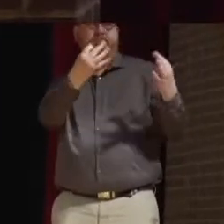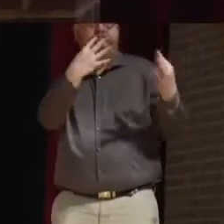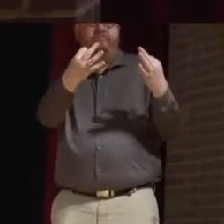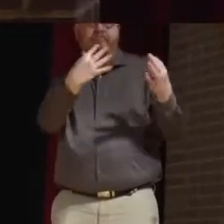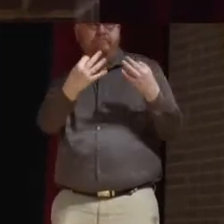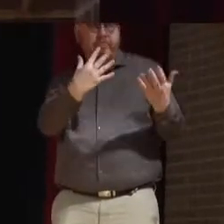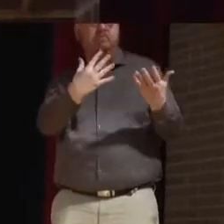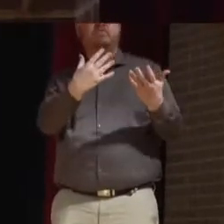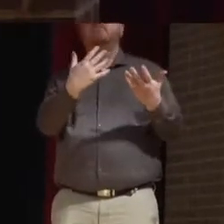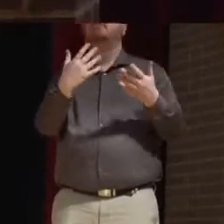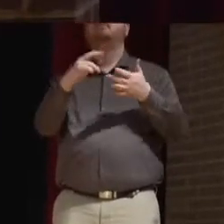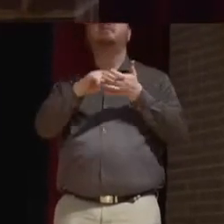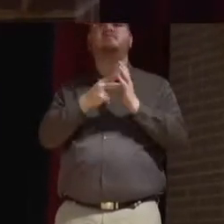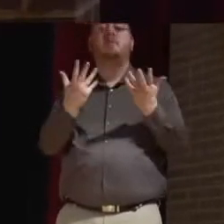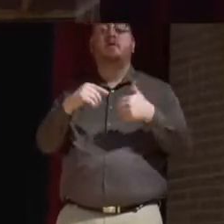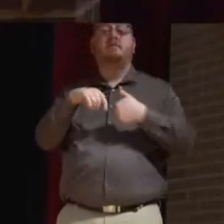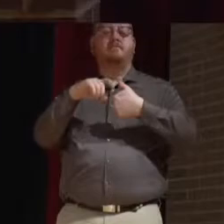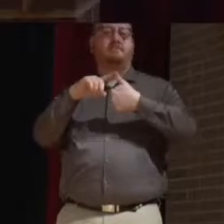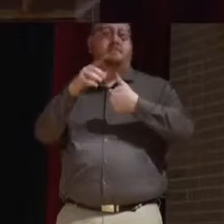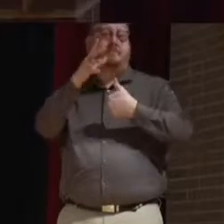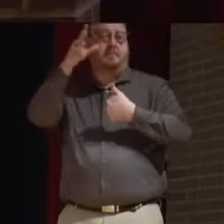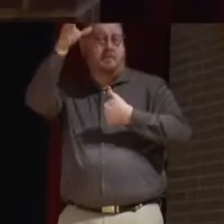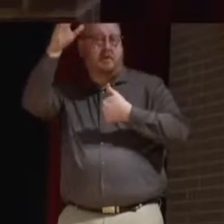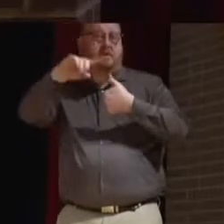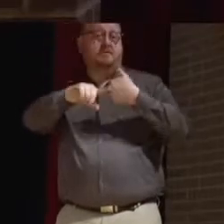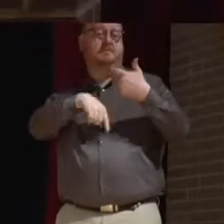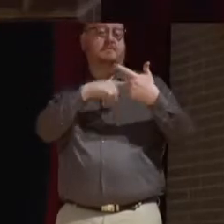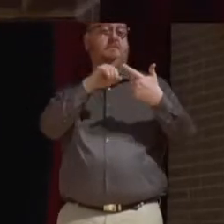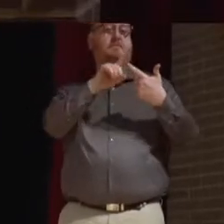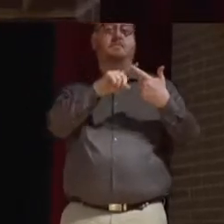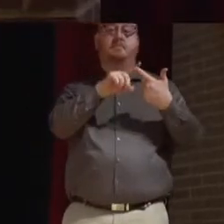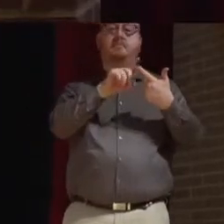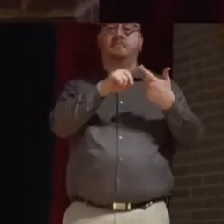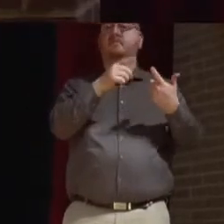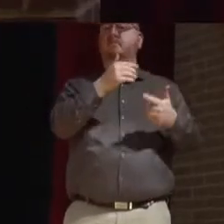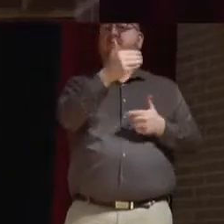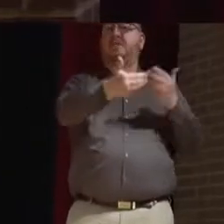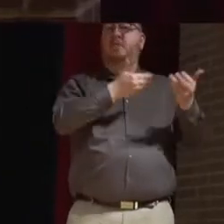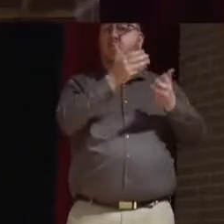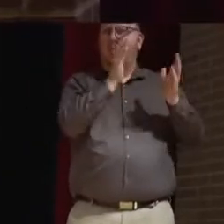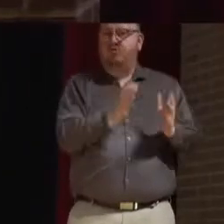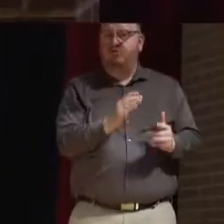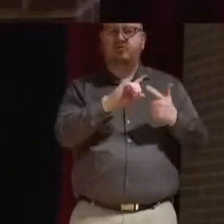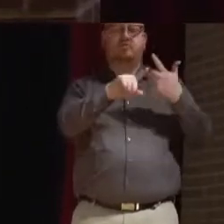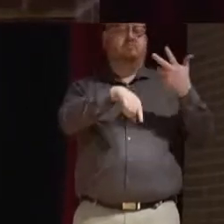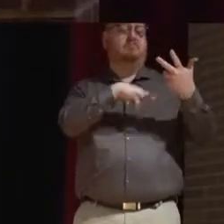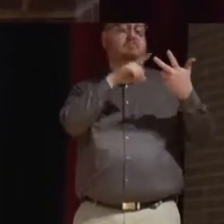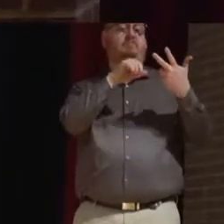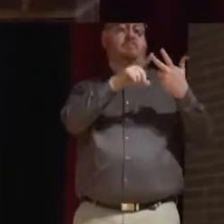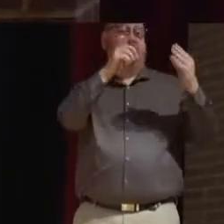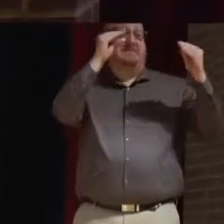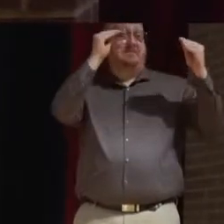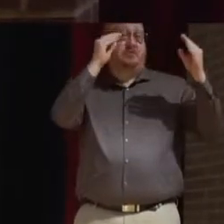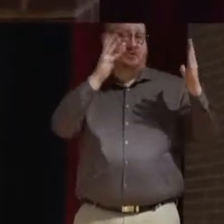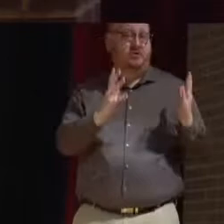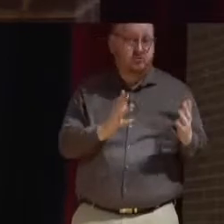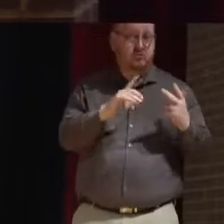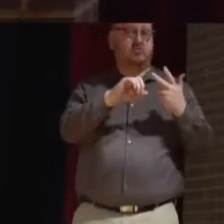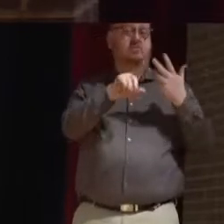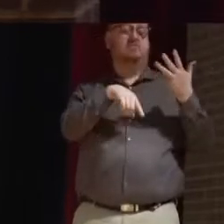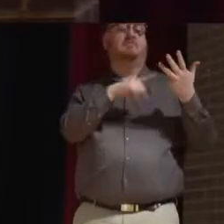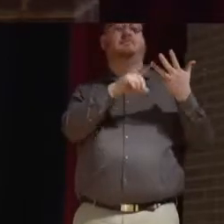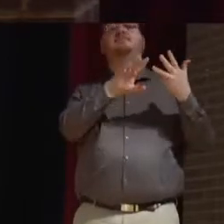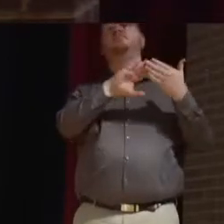perspective of the parent, from the perspective of an employer, from the perspective of educators, and from